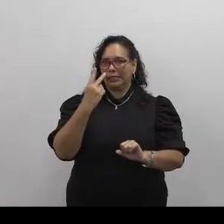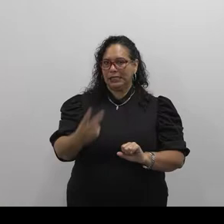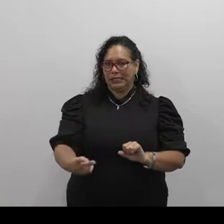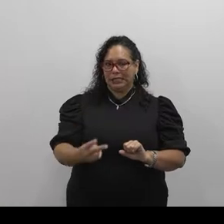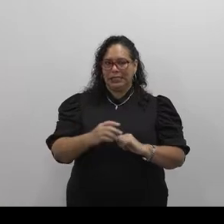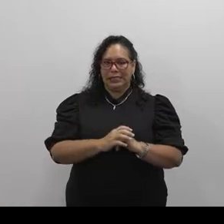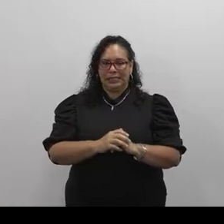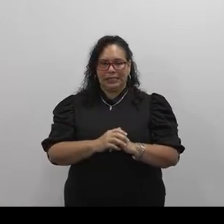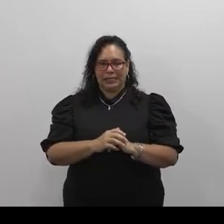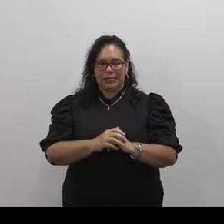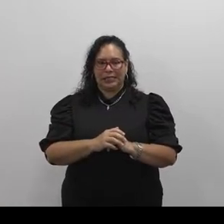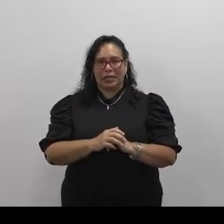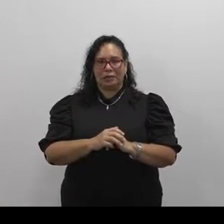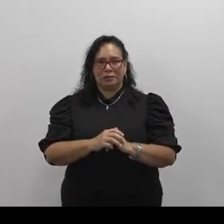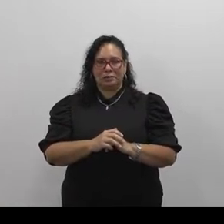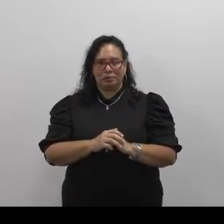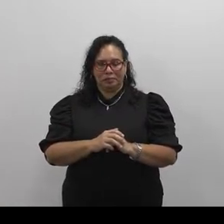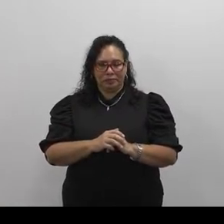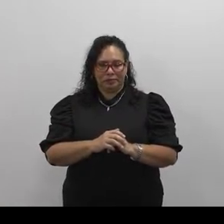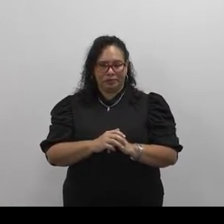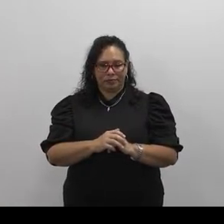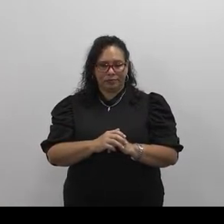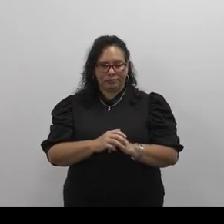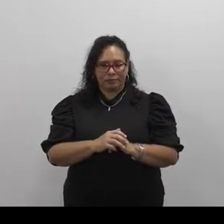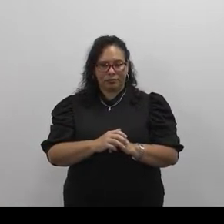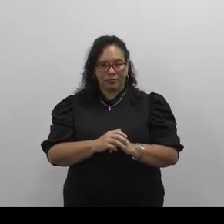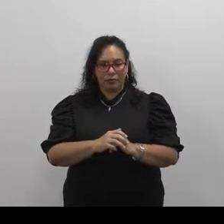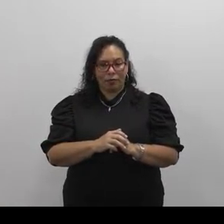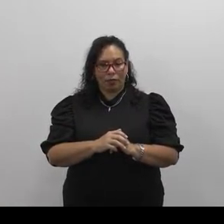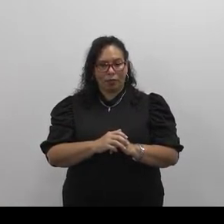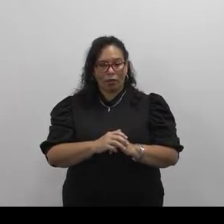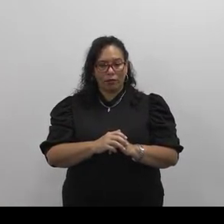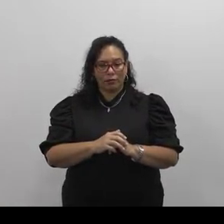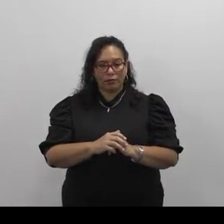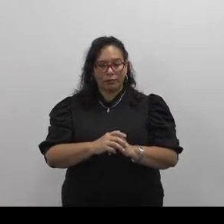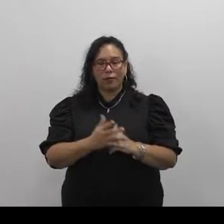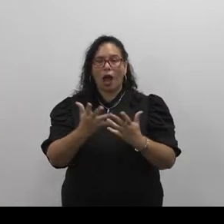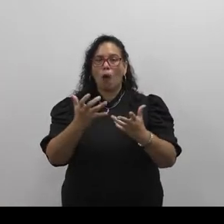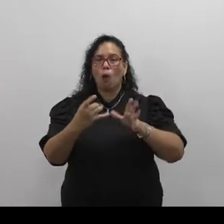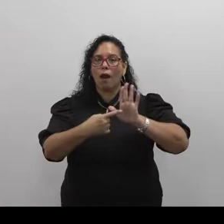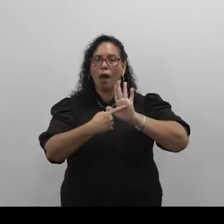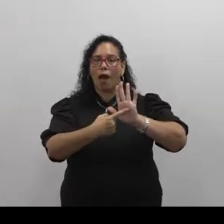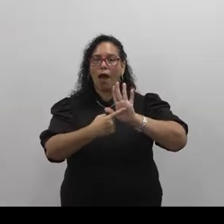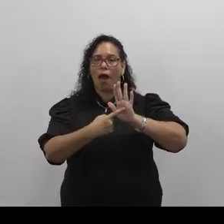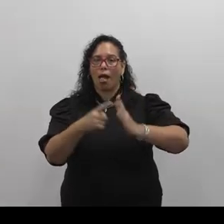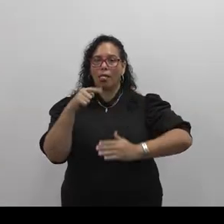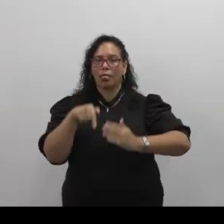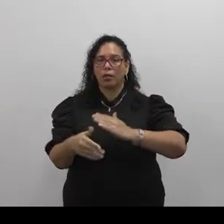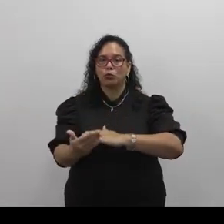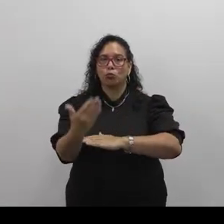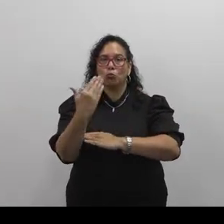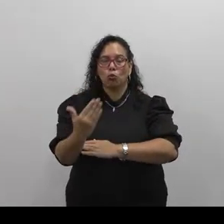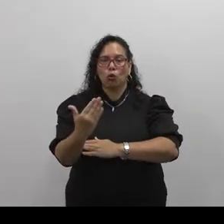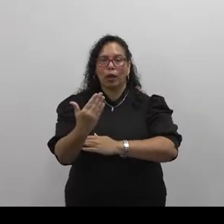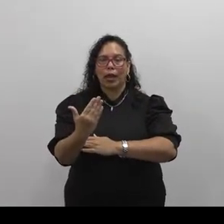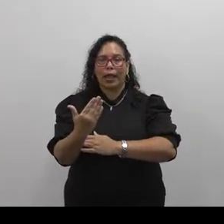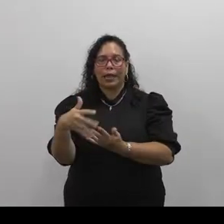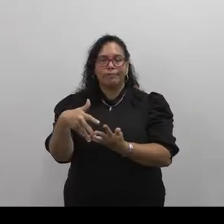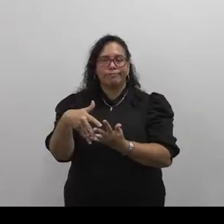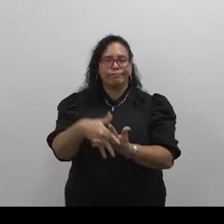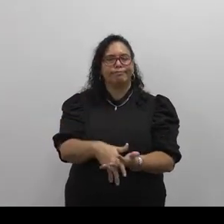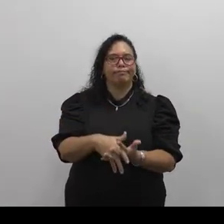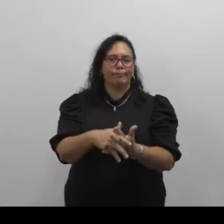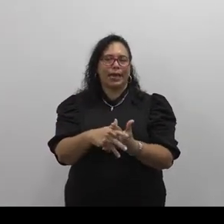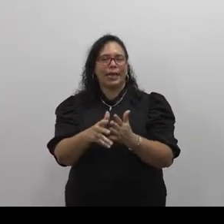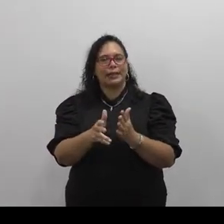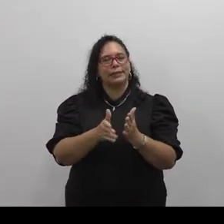delta, the nexus there. Really what we're looking to highlight, and I'm looking to highlight this morning, and it's really embedded in the facility master plan, is